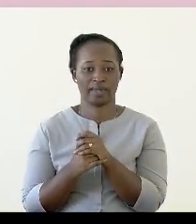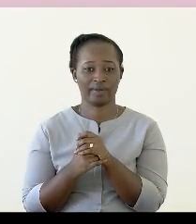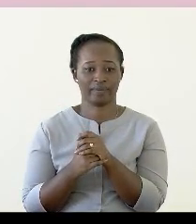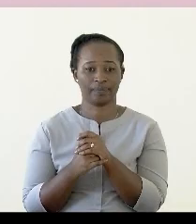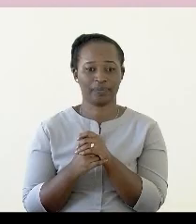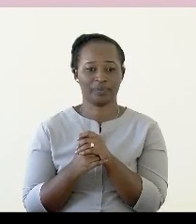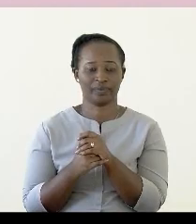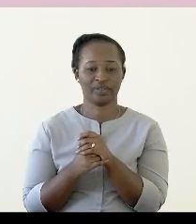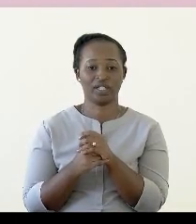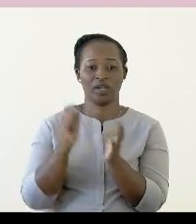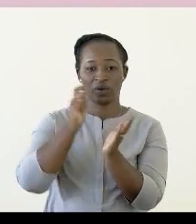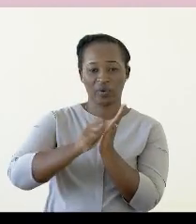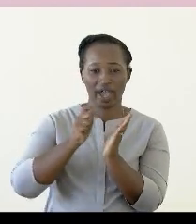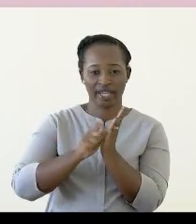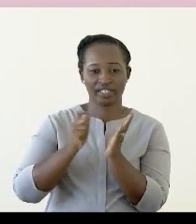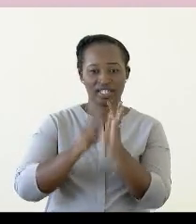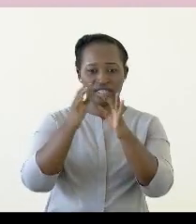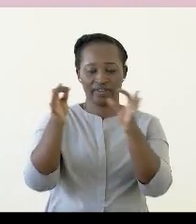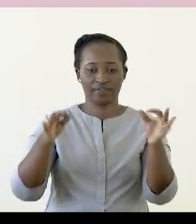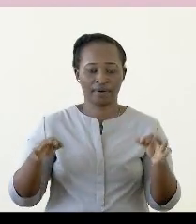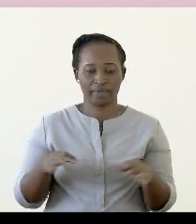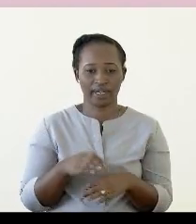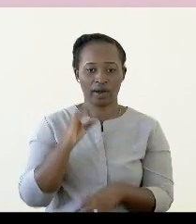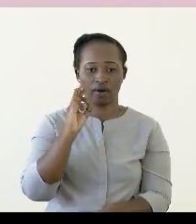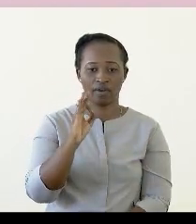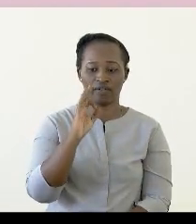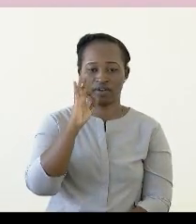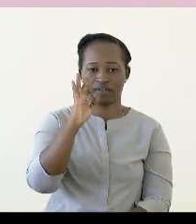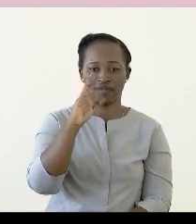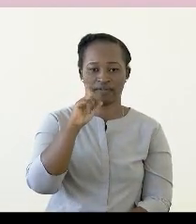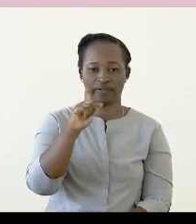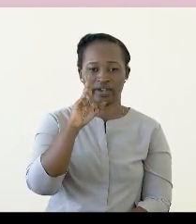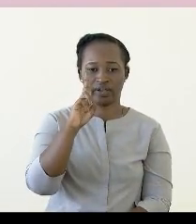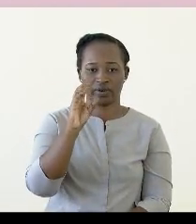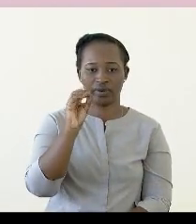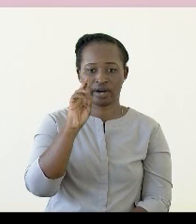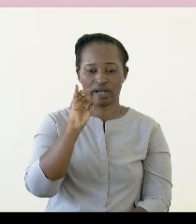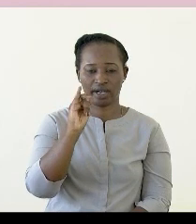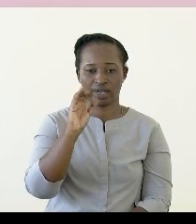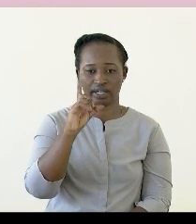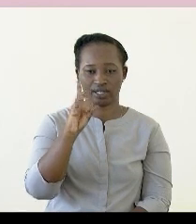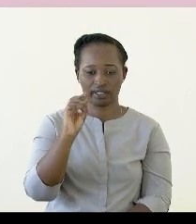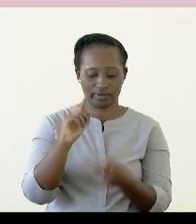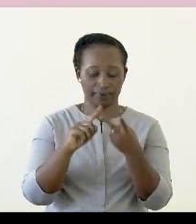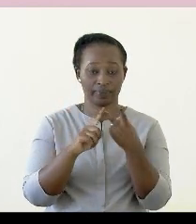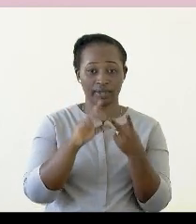least, write the formula of a fluoride ion, a